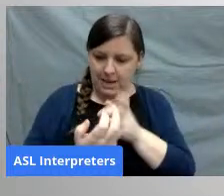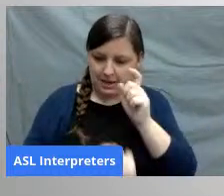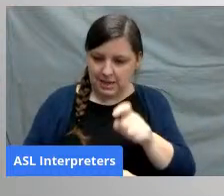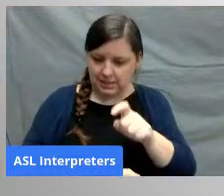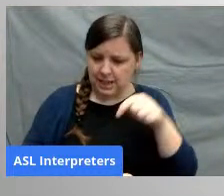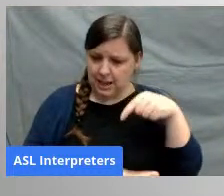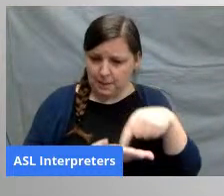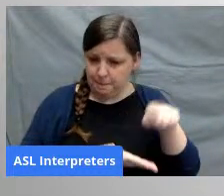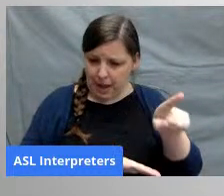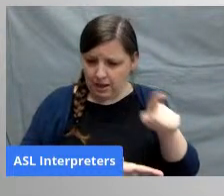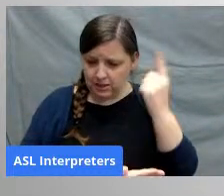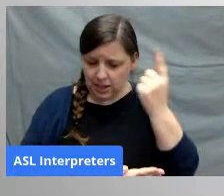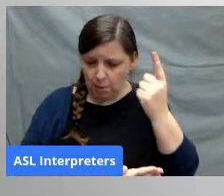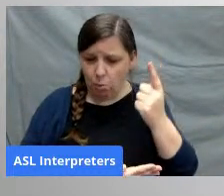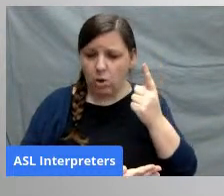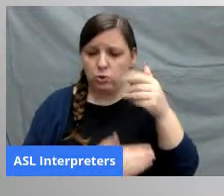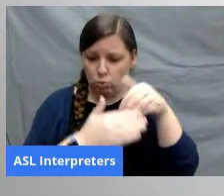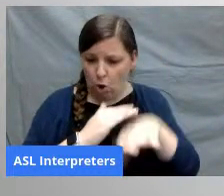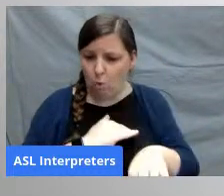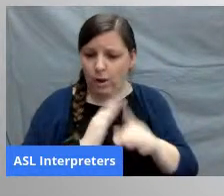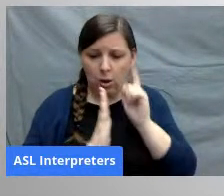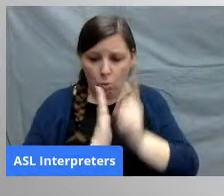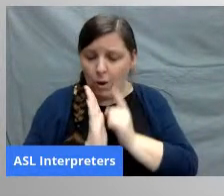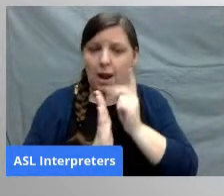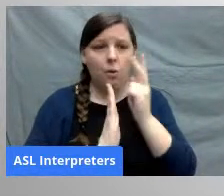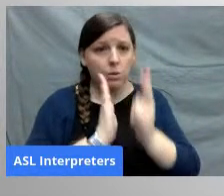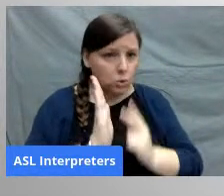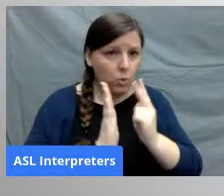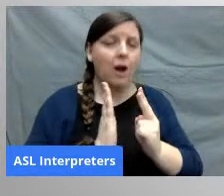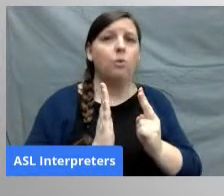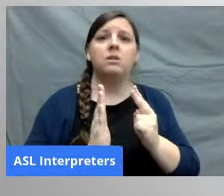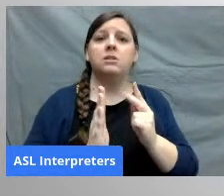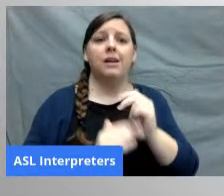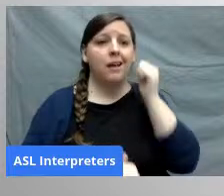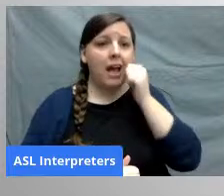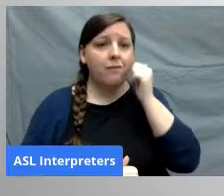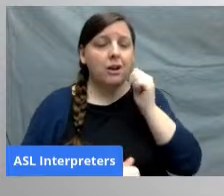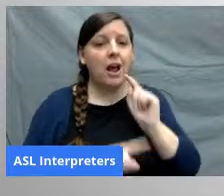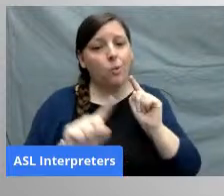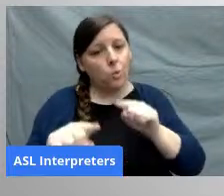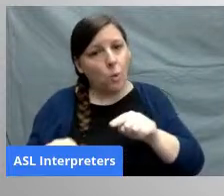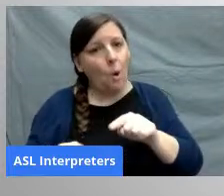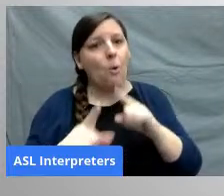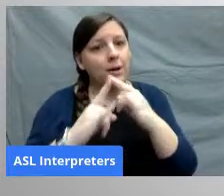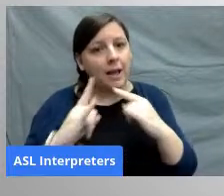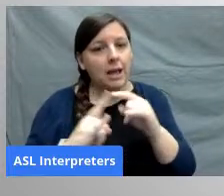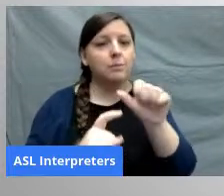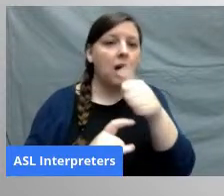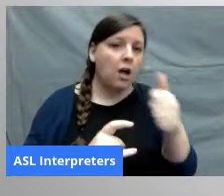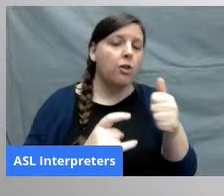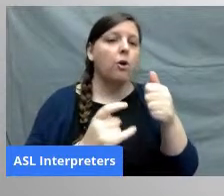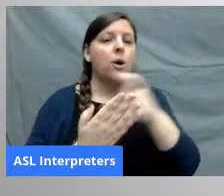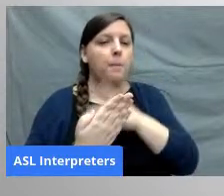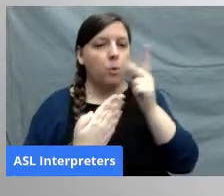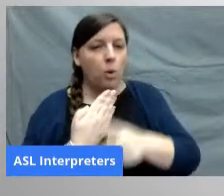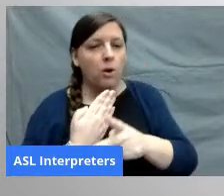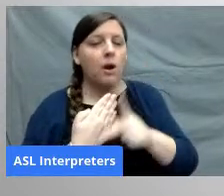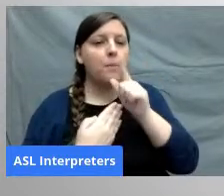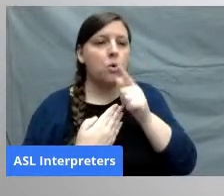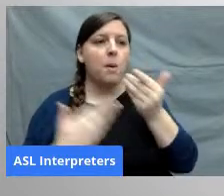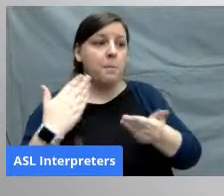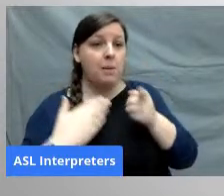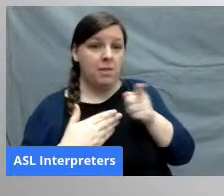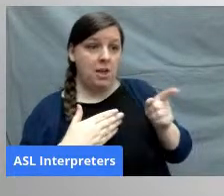1 hour, 2 hours or whatever a day into camps and other programs, who may be certified